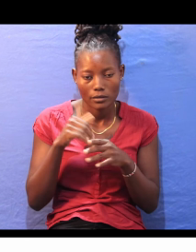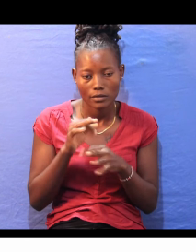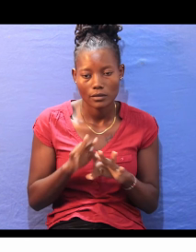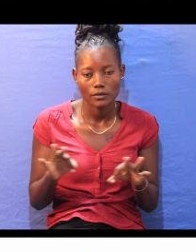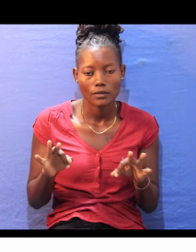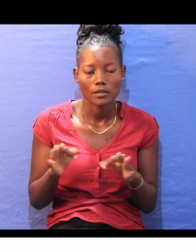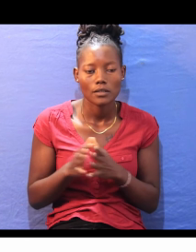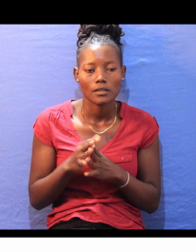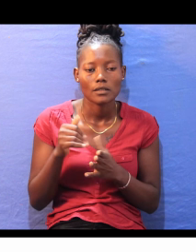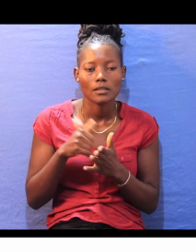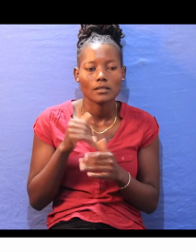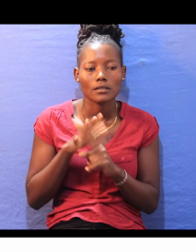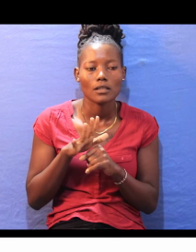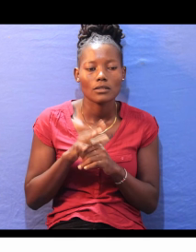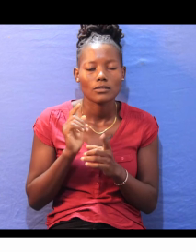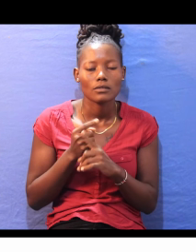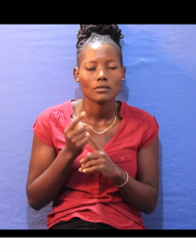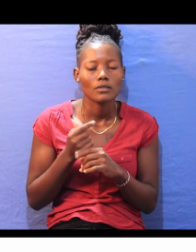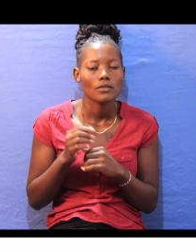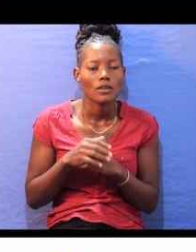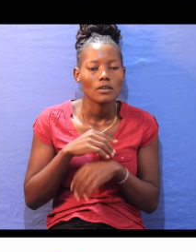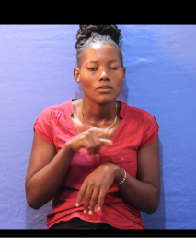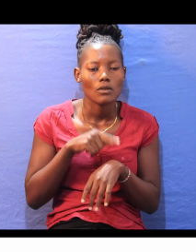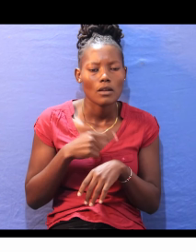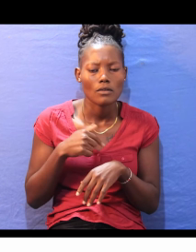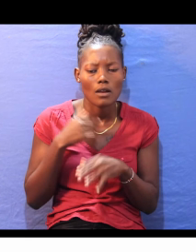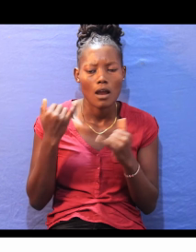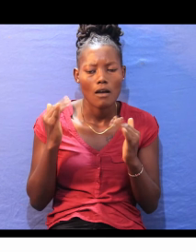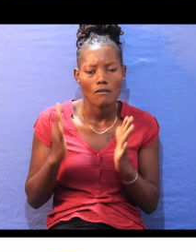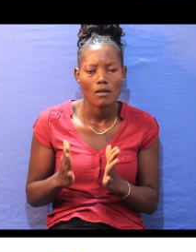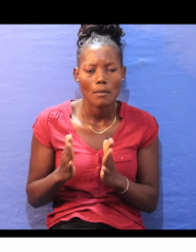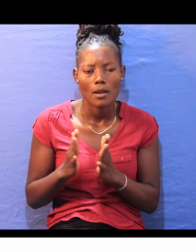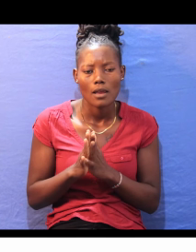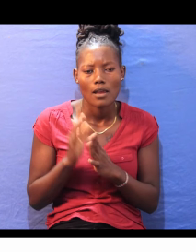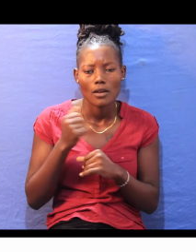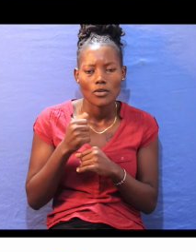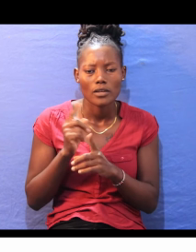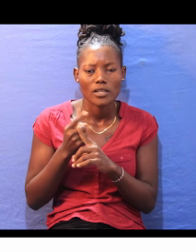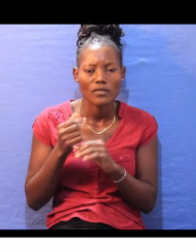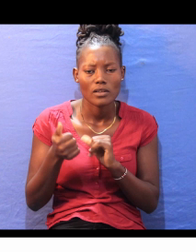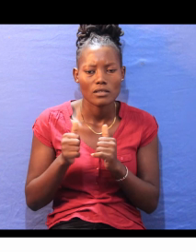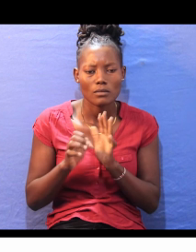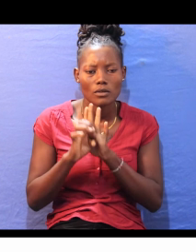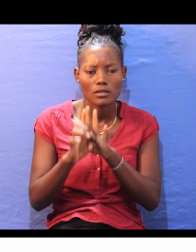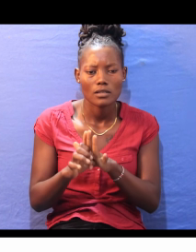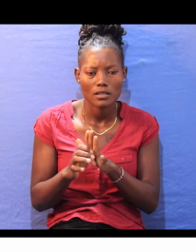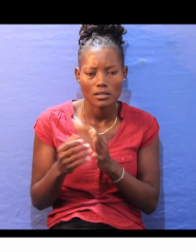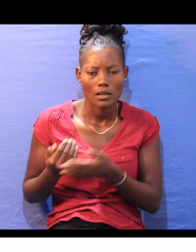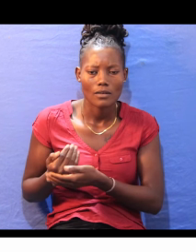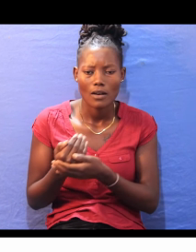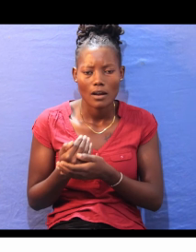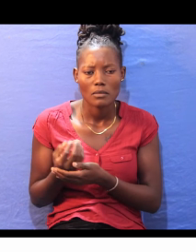Or it's a little bit different when we have our athletes who are competing in different sports like football or rugby